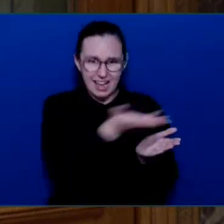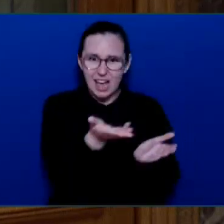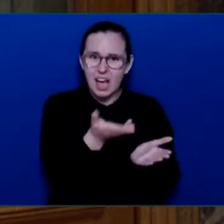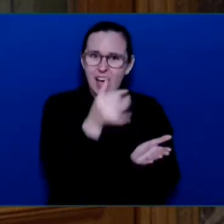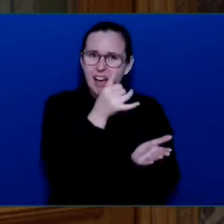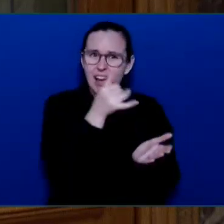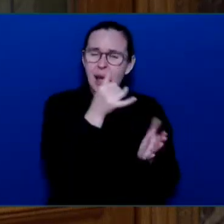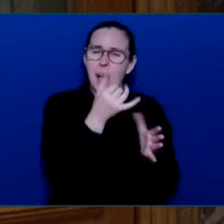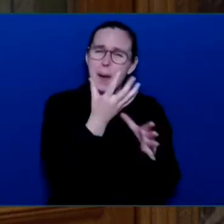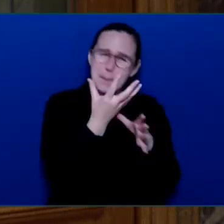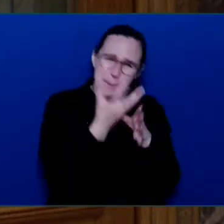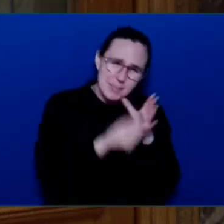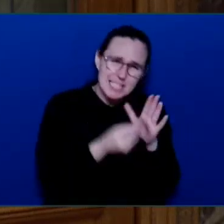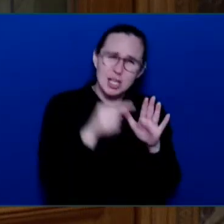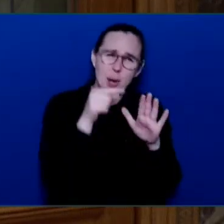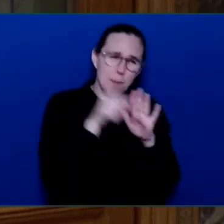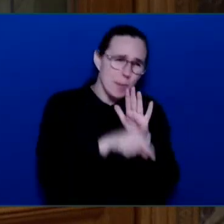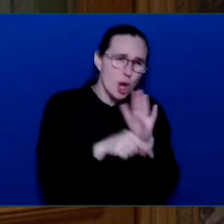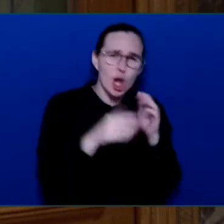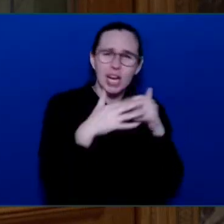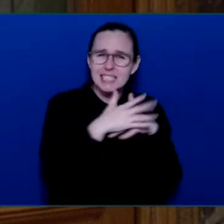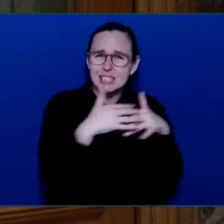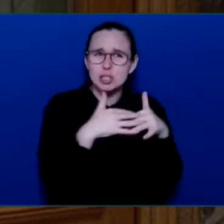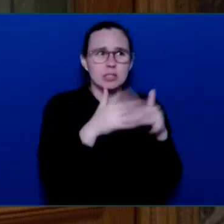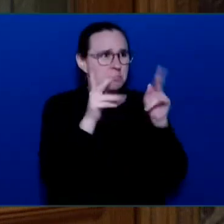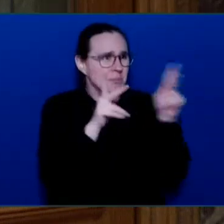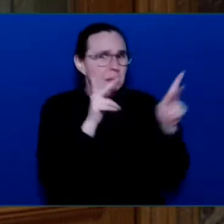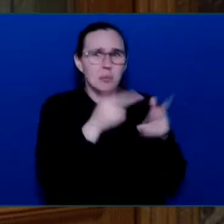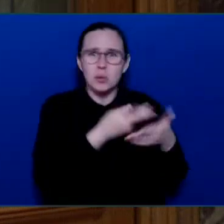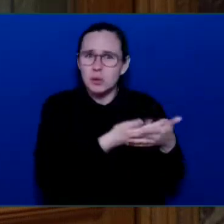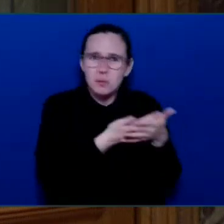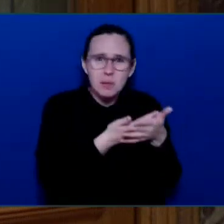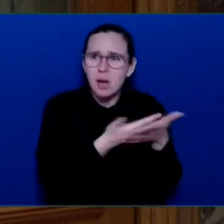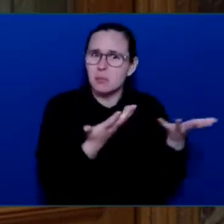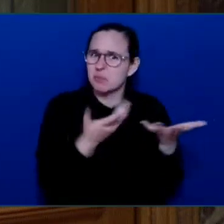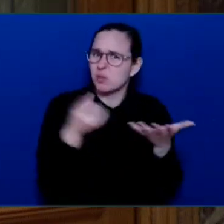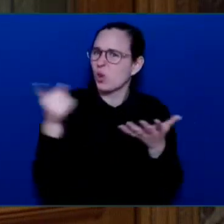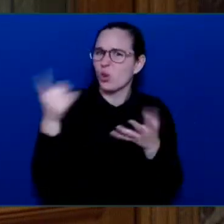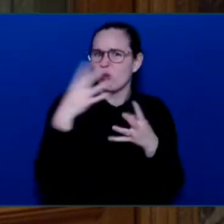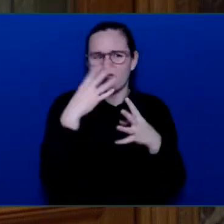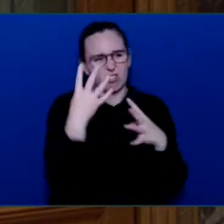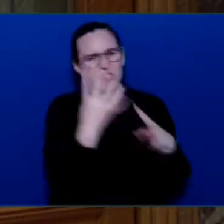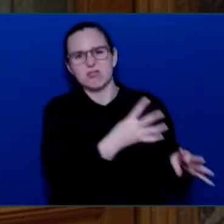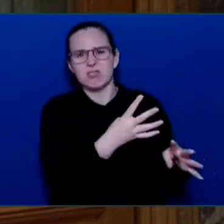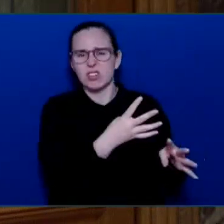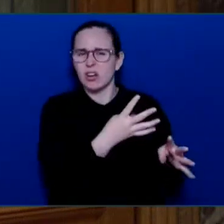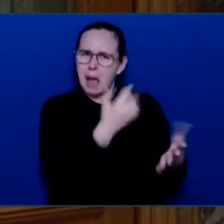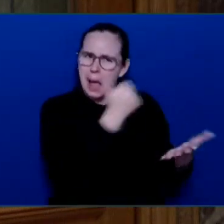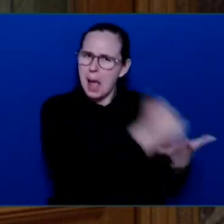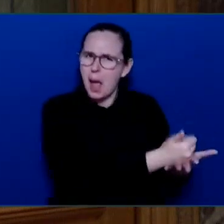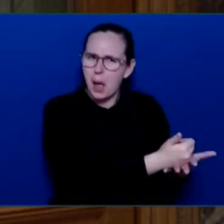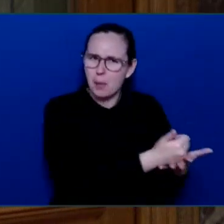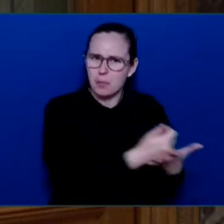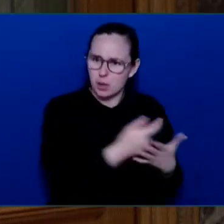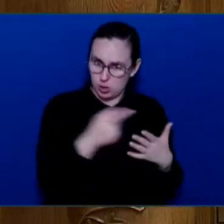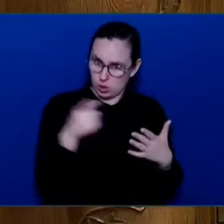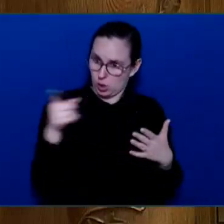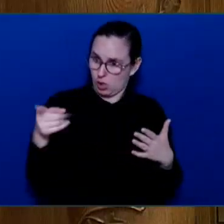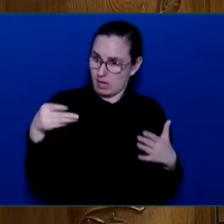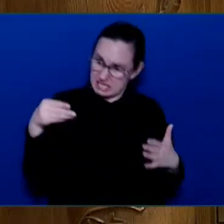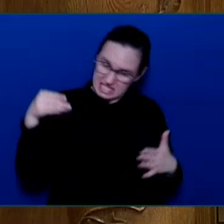Speaker, when will the Minister of Public Safety spend as much lifting our people up as he is spending pushing them down?